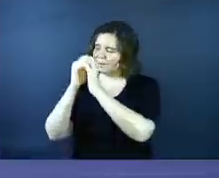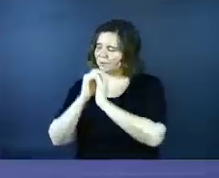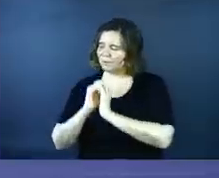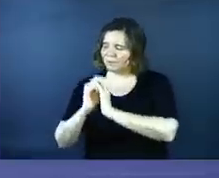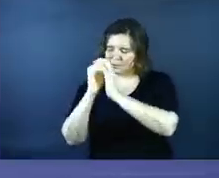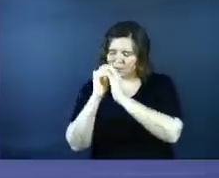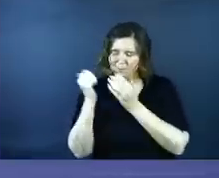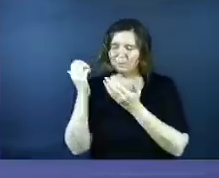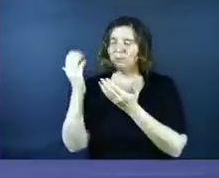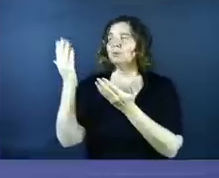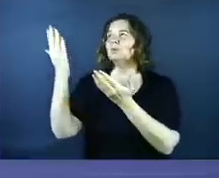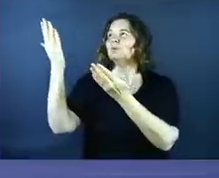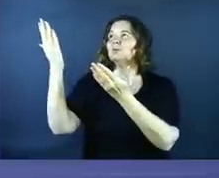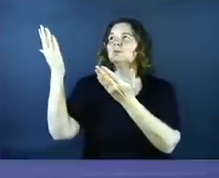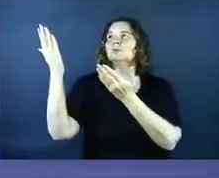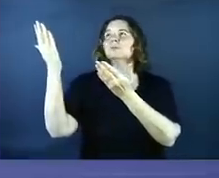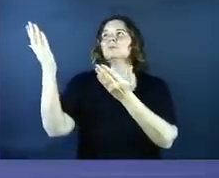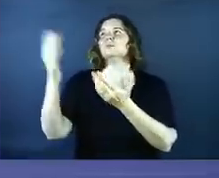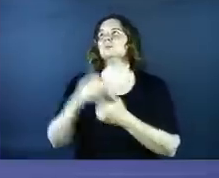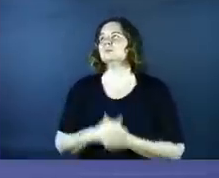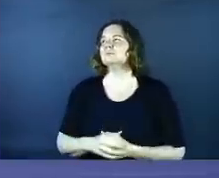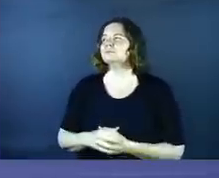I worship you.